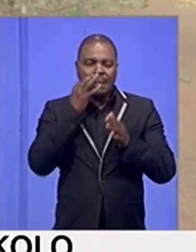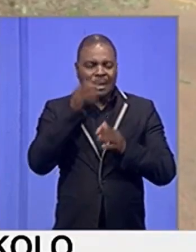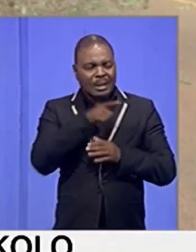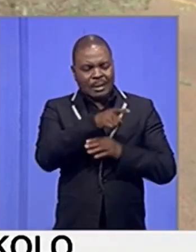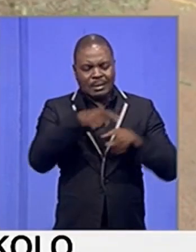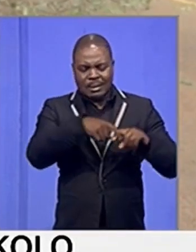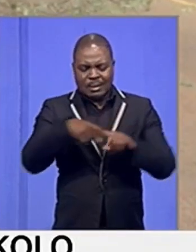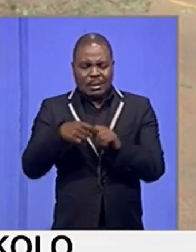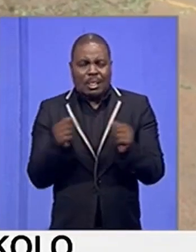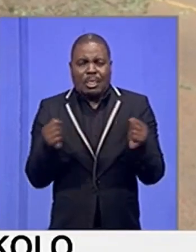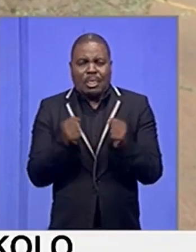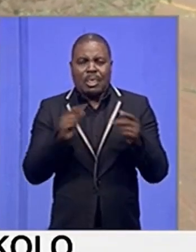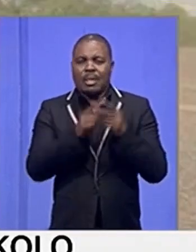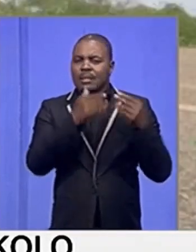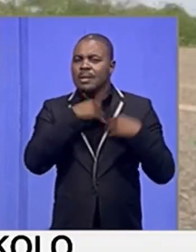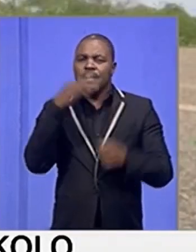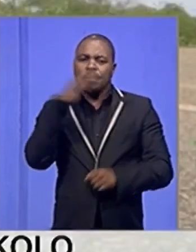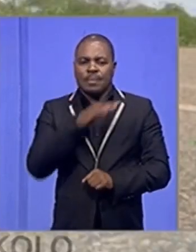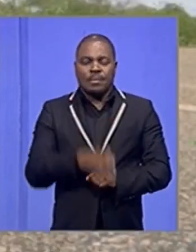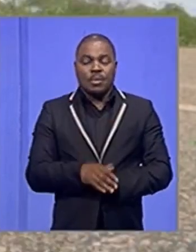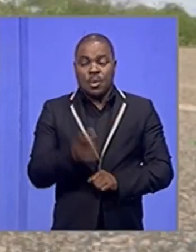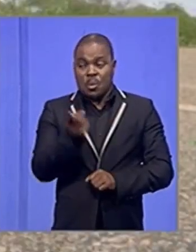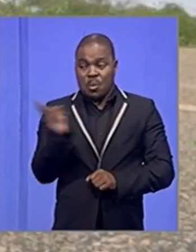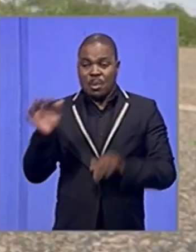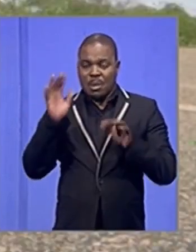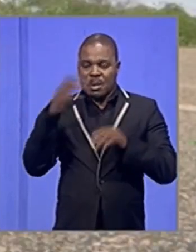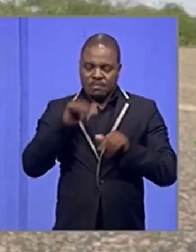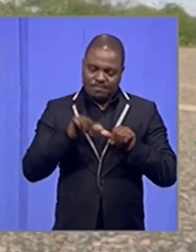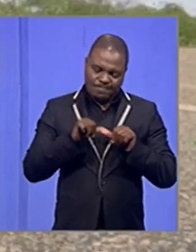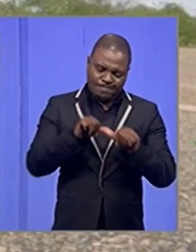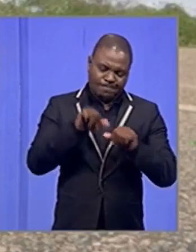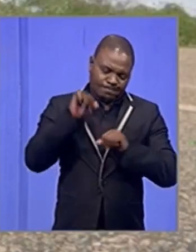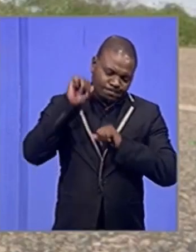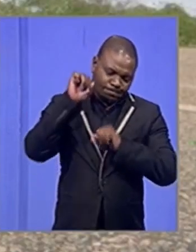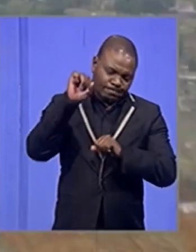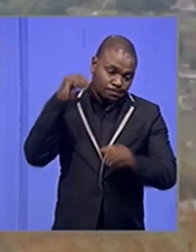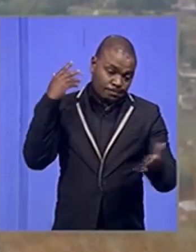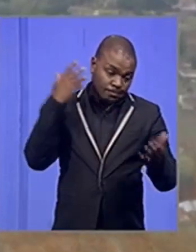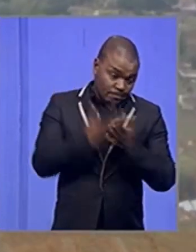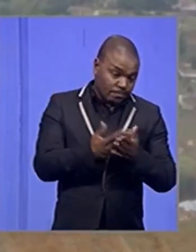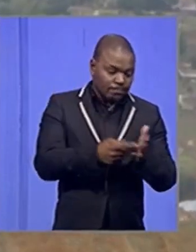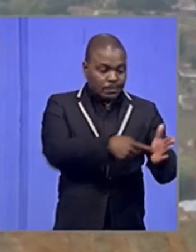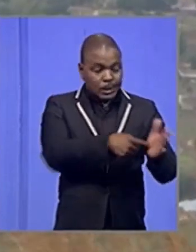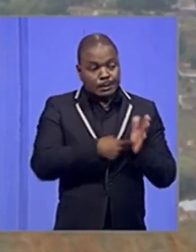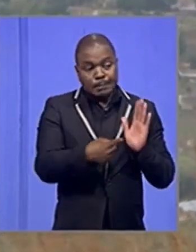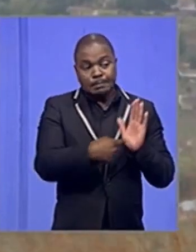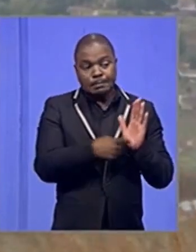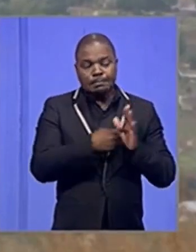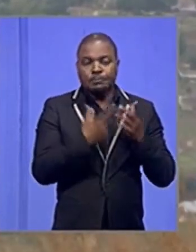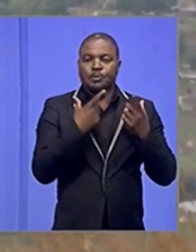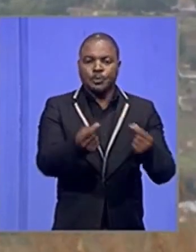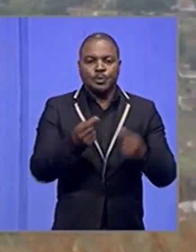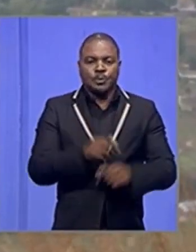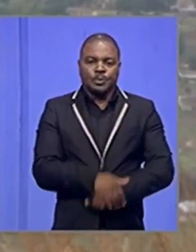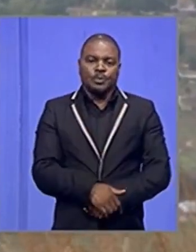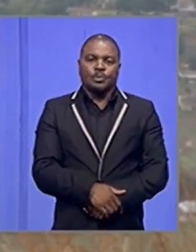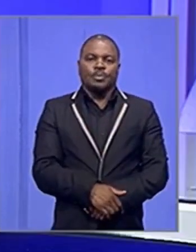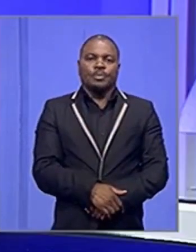bolokega. Ba sa eme kala gore ba tla tswela pele ka ditshupetso go fitlhela dinyakwa tsa bona di fitlhelelwa.